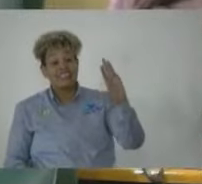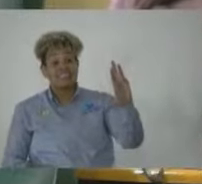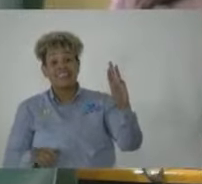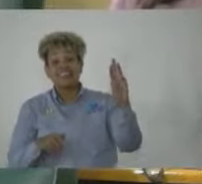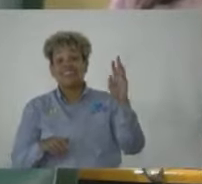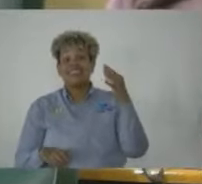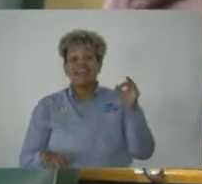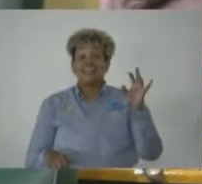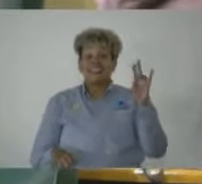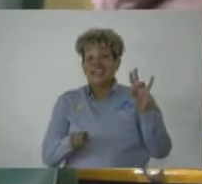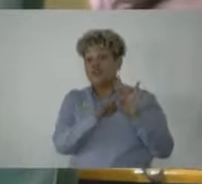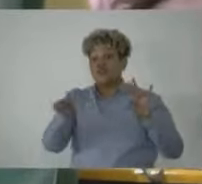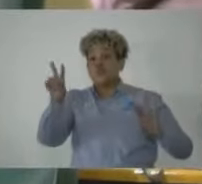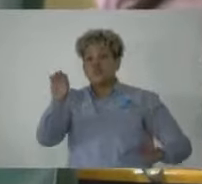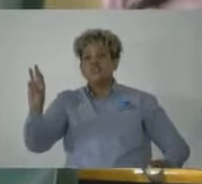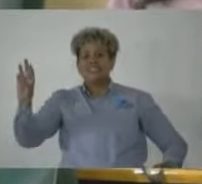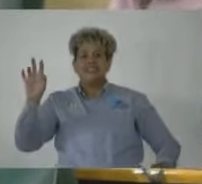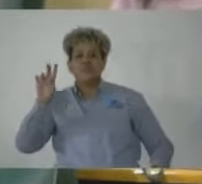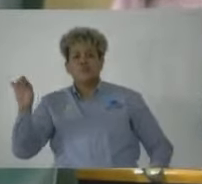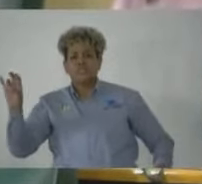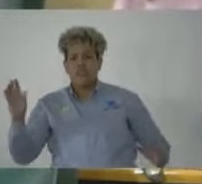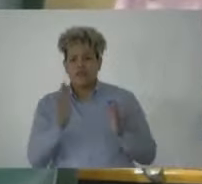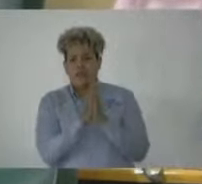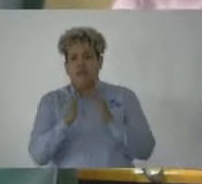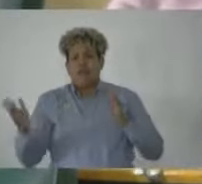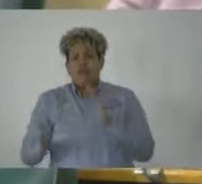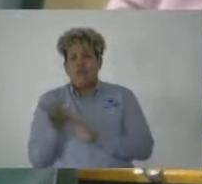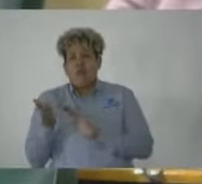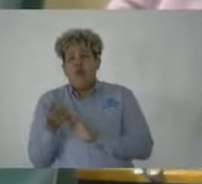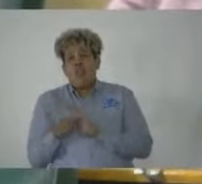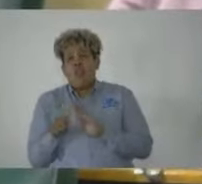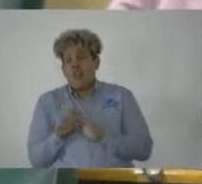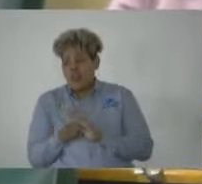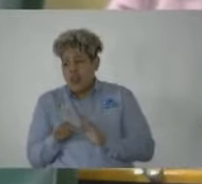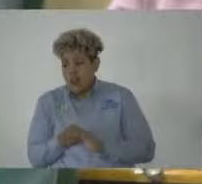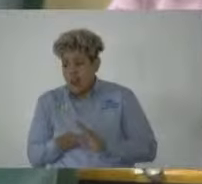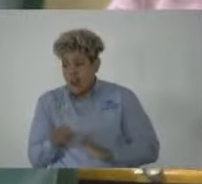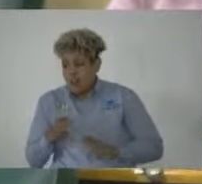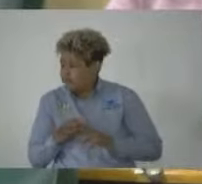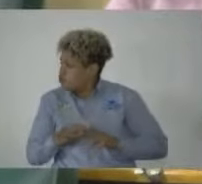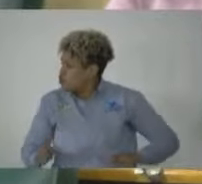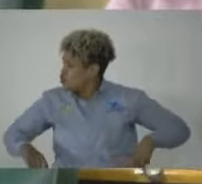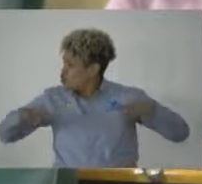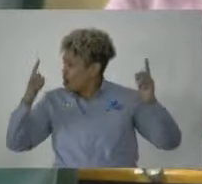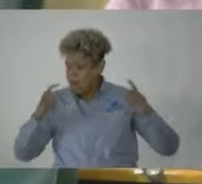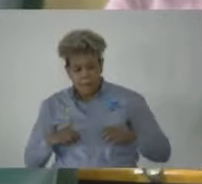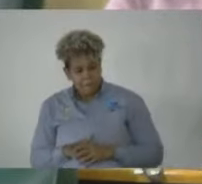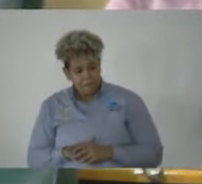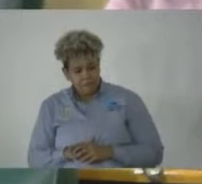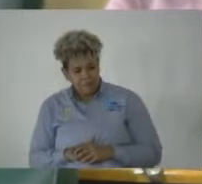1996-97 and 2006-07. The charts showing the deficits will soon come up.